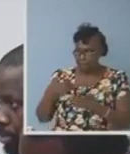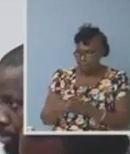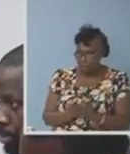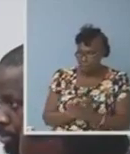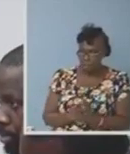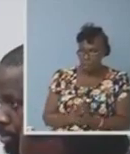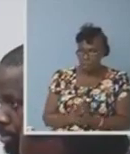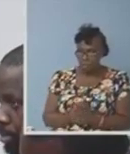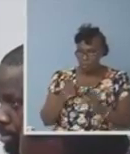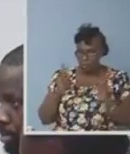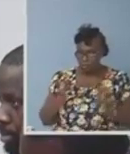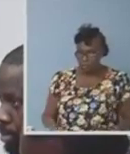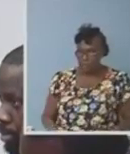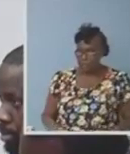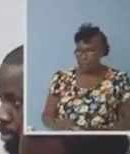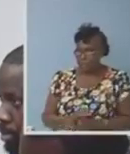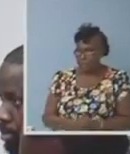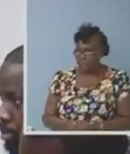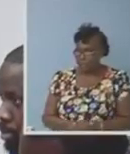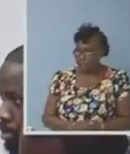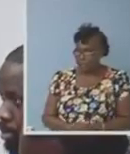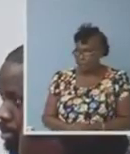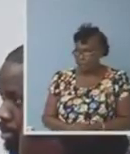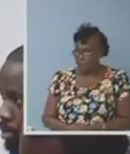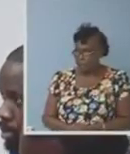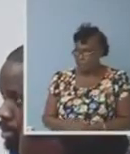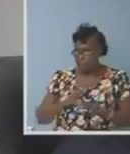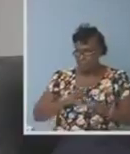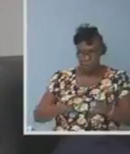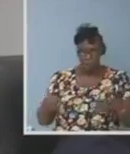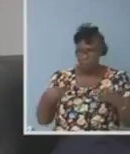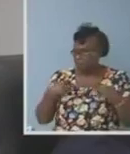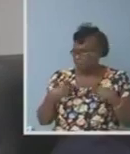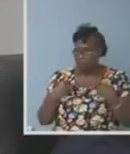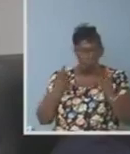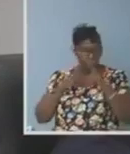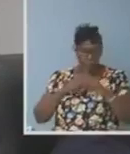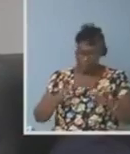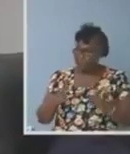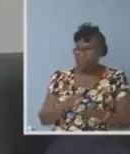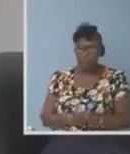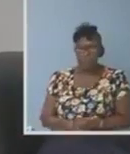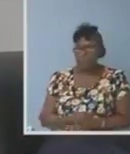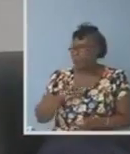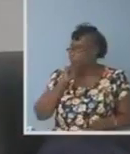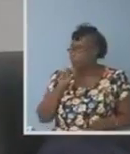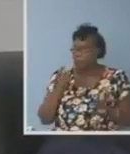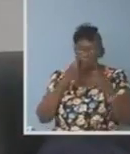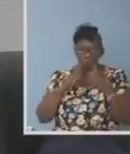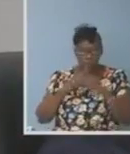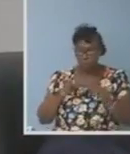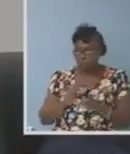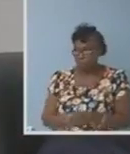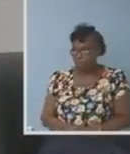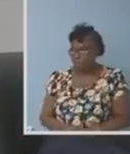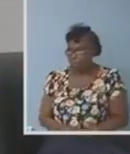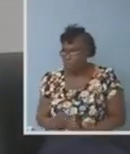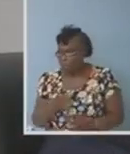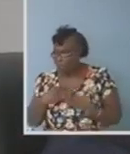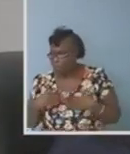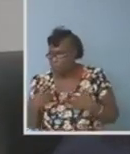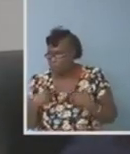Ministry of Health would have revealed? I don't have access to that information. I'm not sure if anyone else would like to answer that.